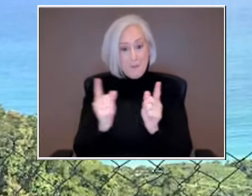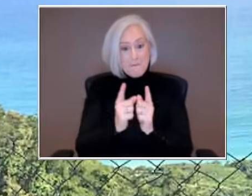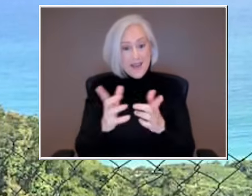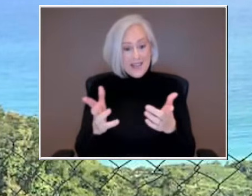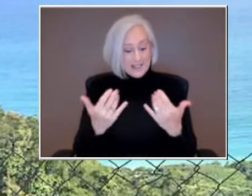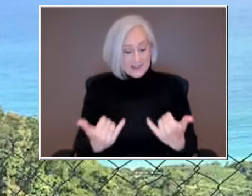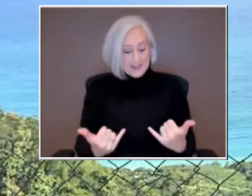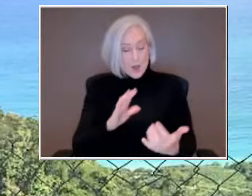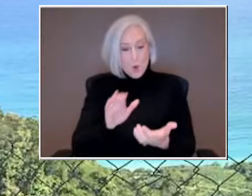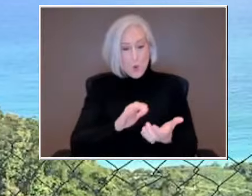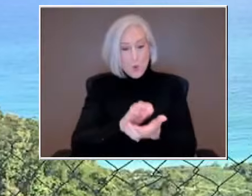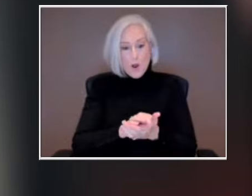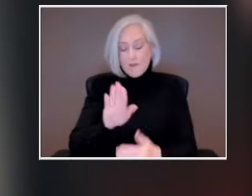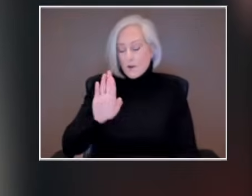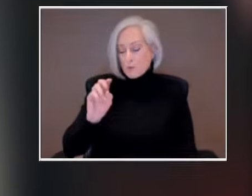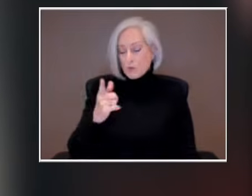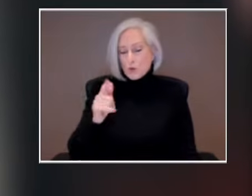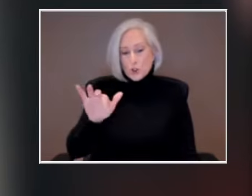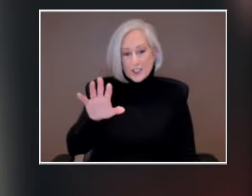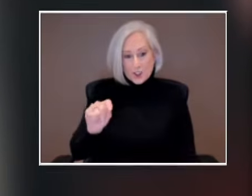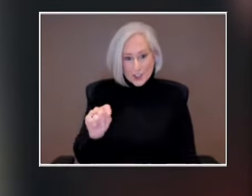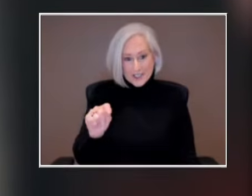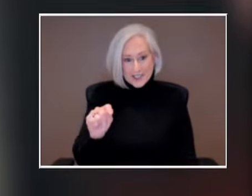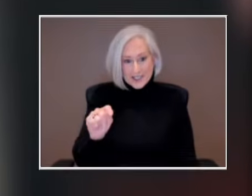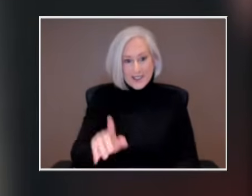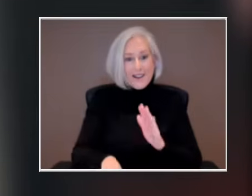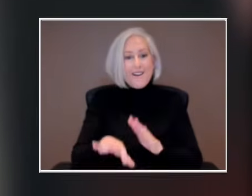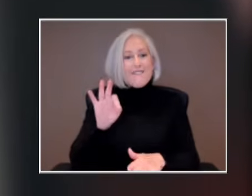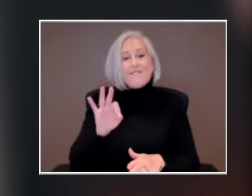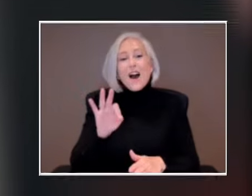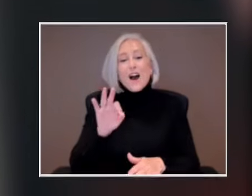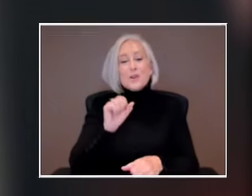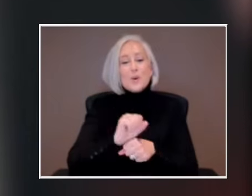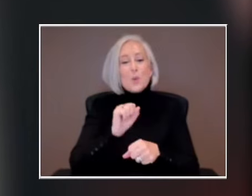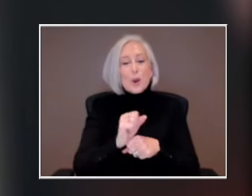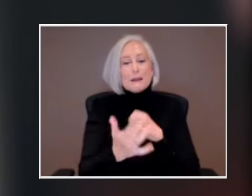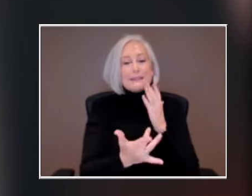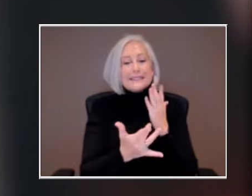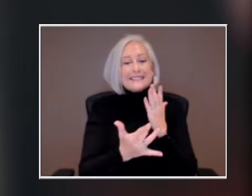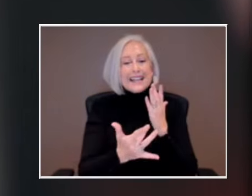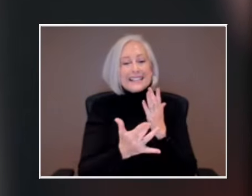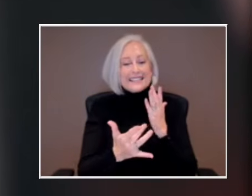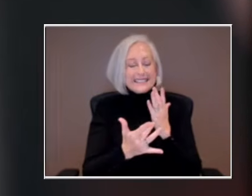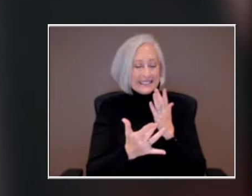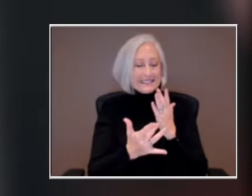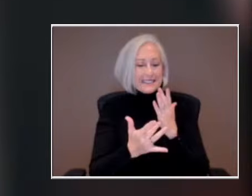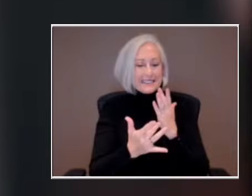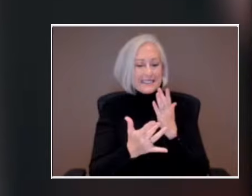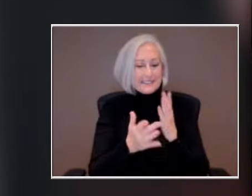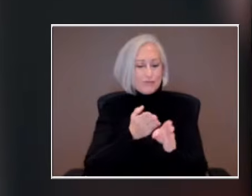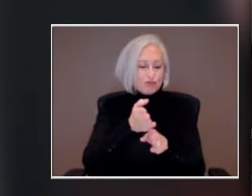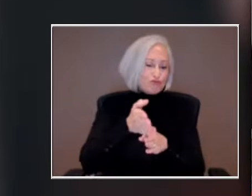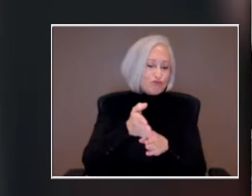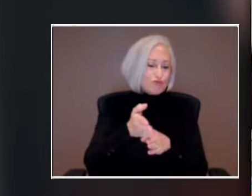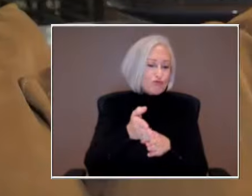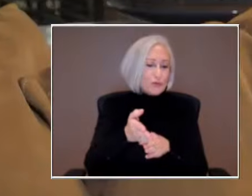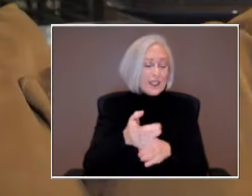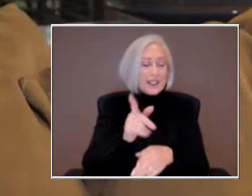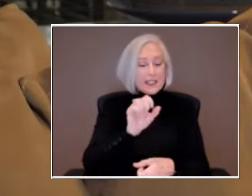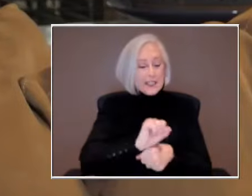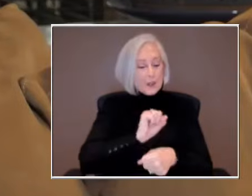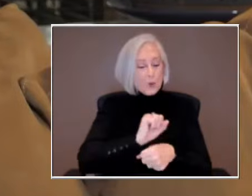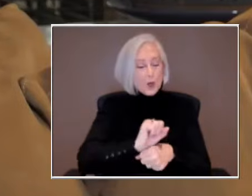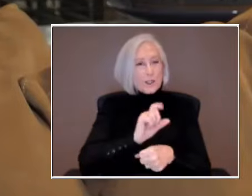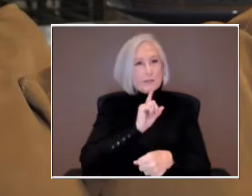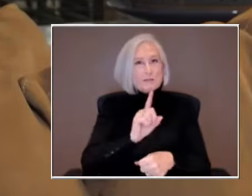find work in the tech sector. It was life and business as usual through most of his 20s, until he noticed something. I had a